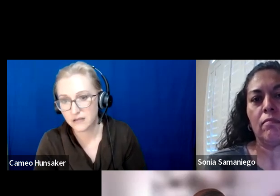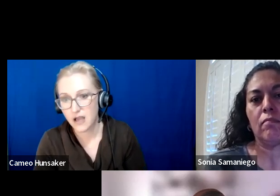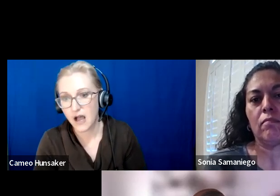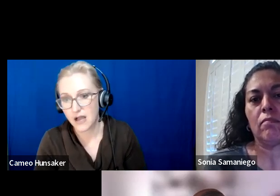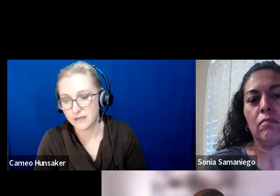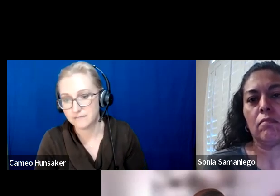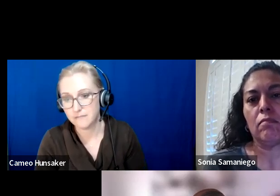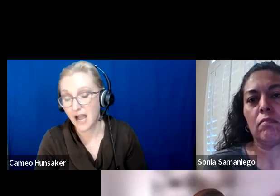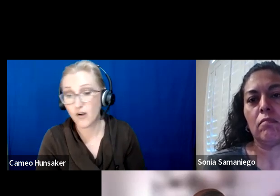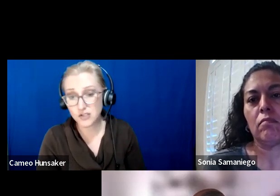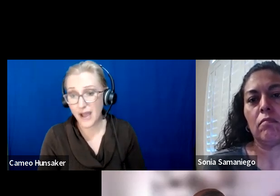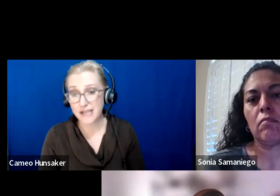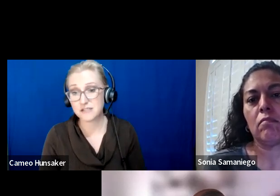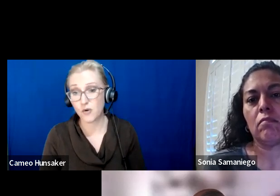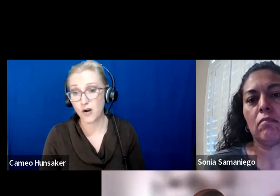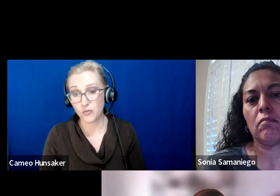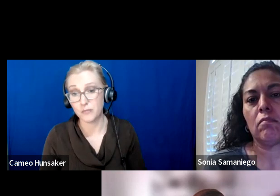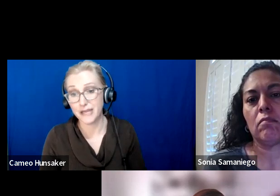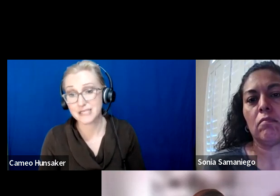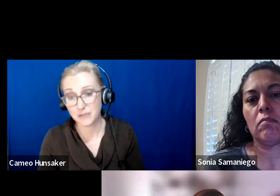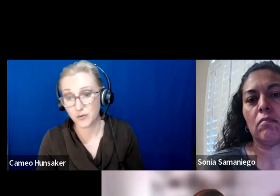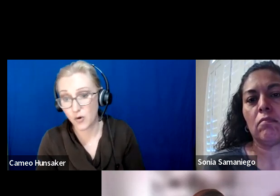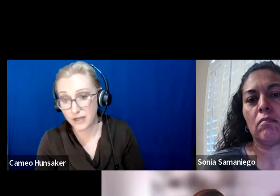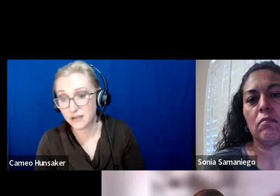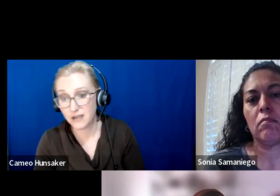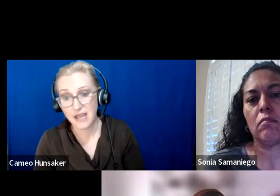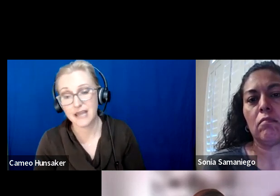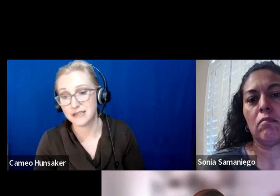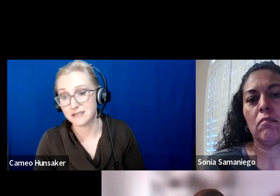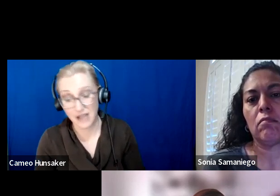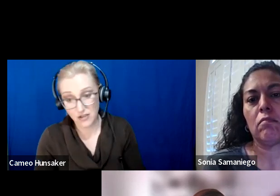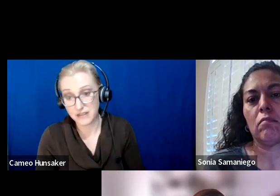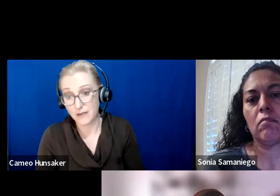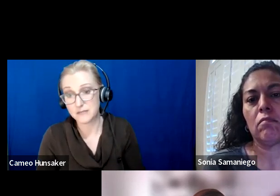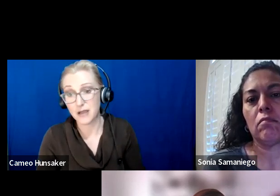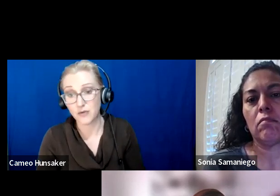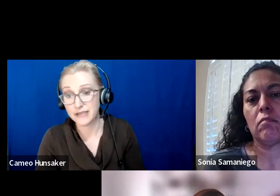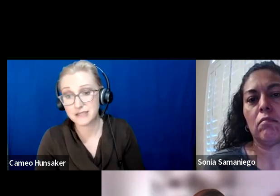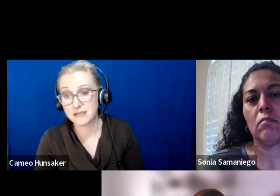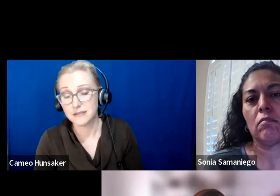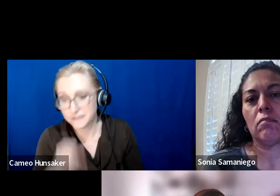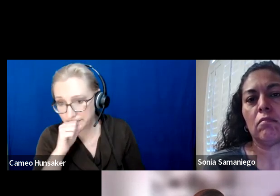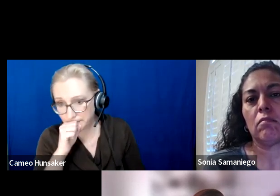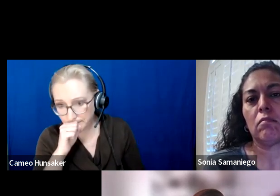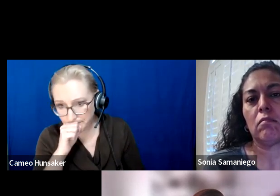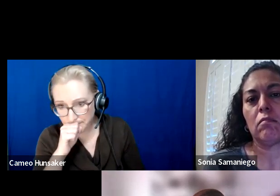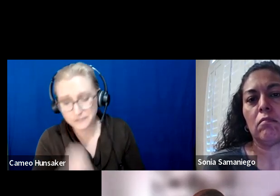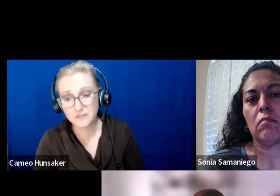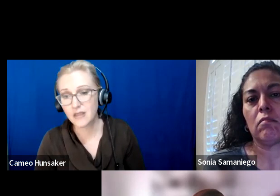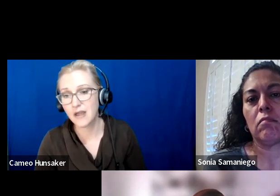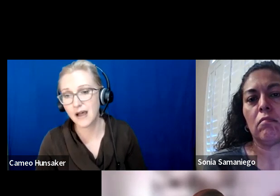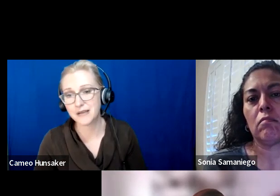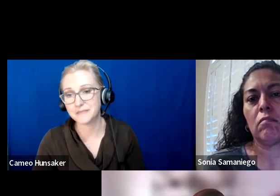needing. I've also asked for our meetings to be recorded, and I thought that was my right.